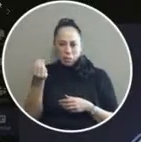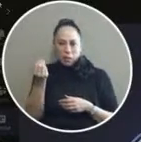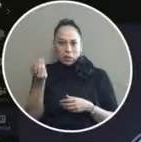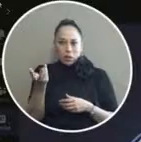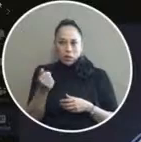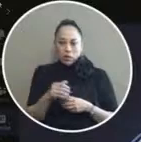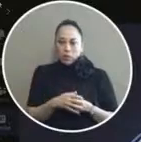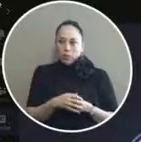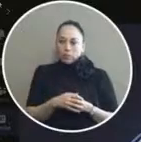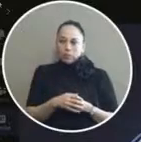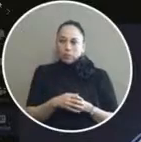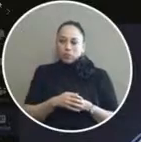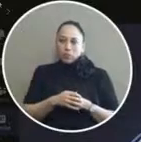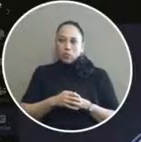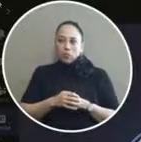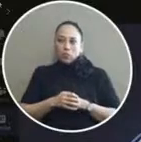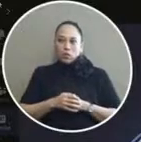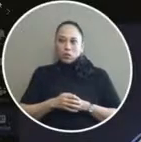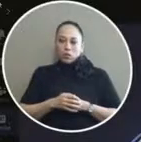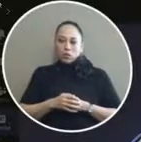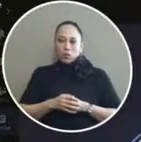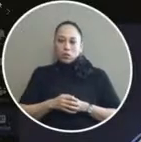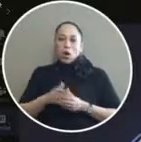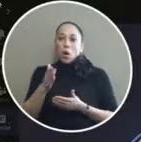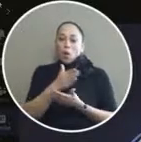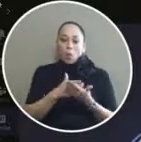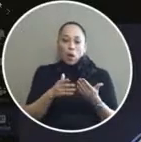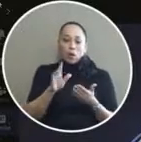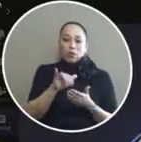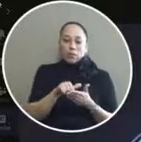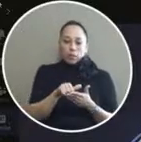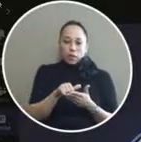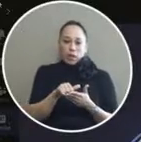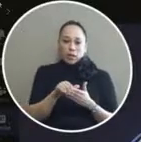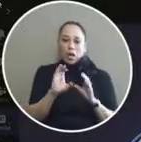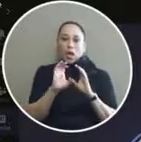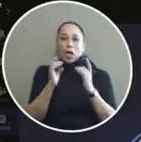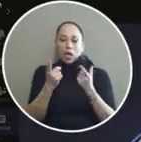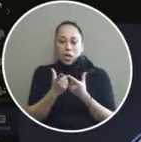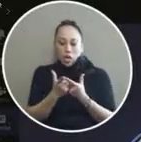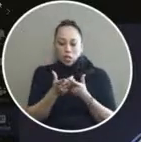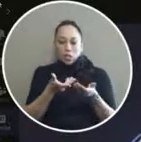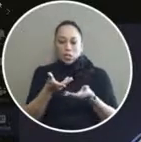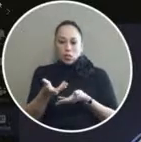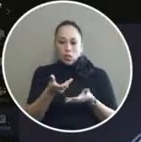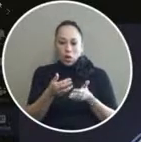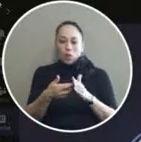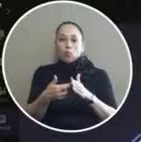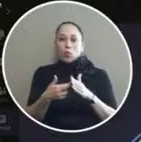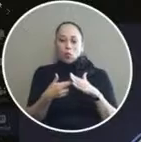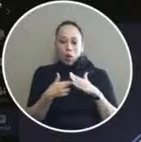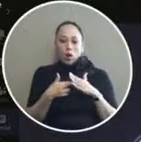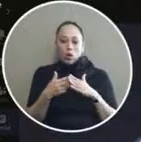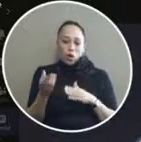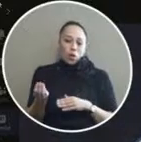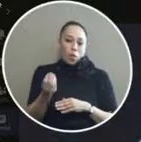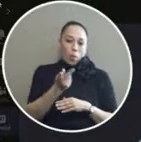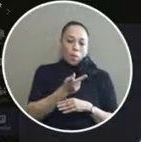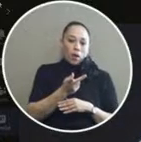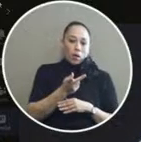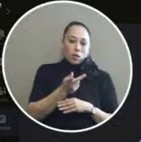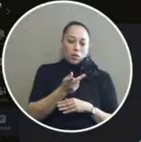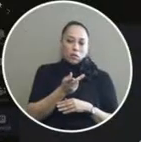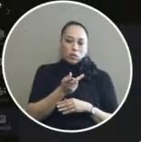Well, part of this delay, let me just add, part of this delay was council's direction that it be required to come back for